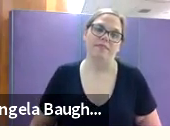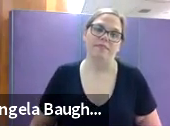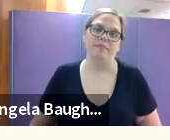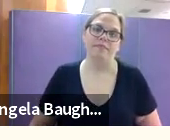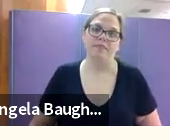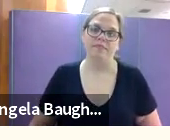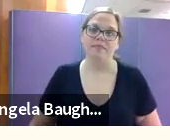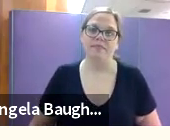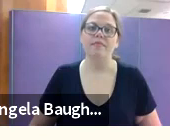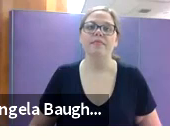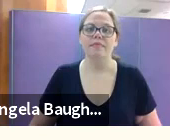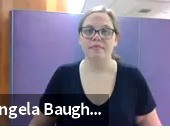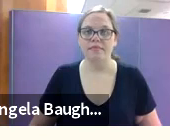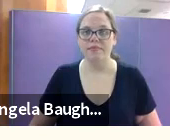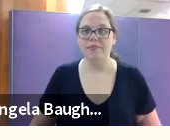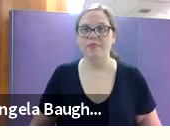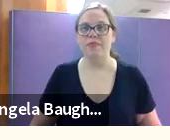rounds.